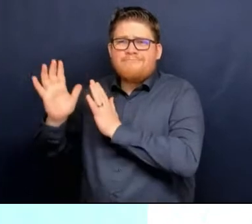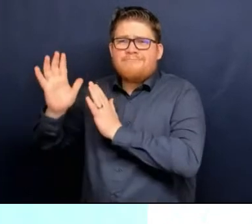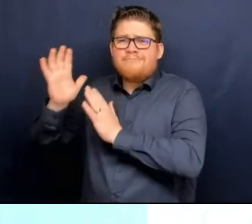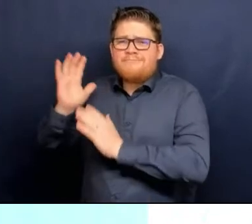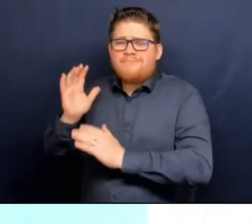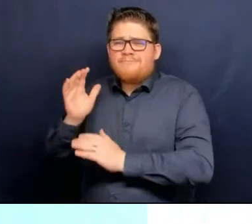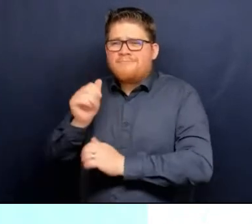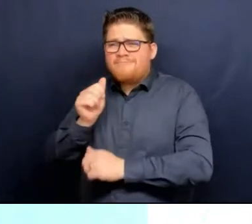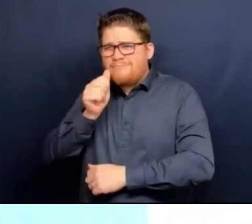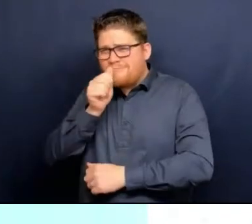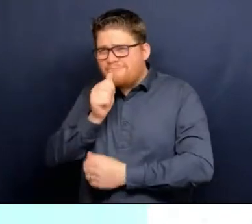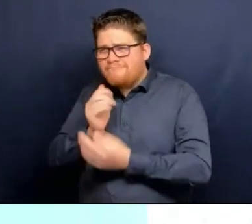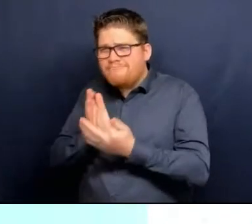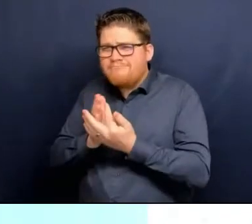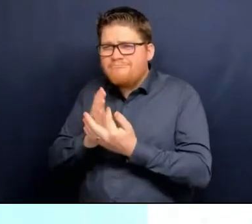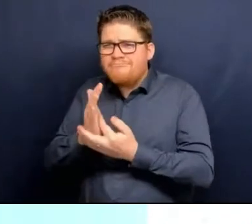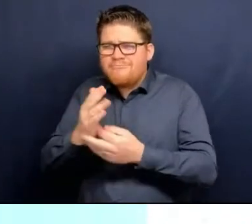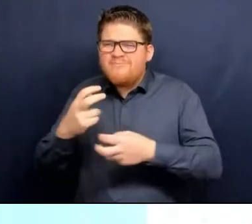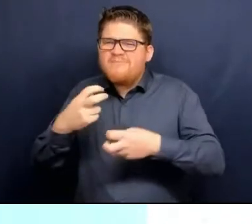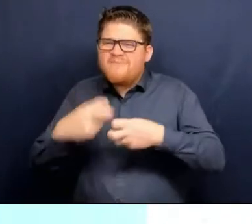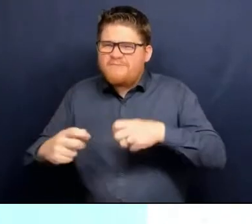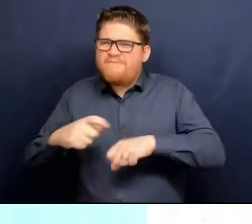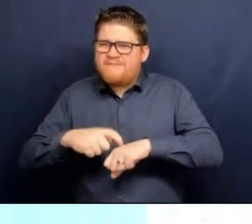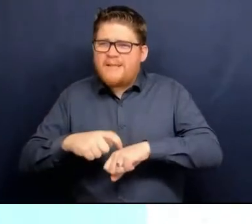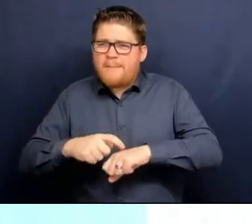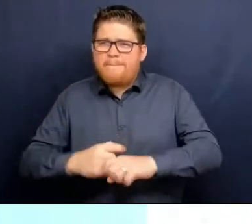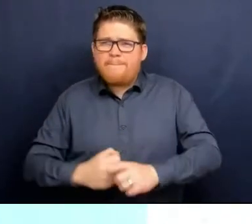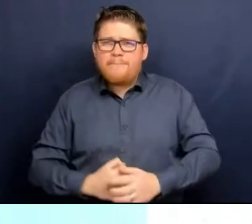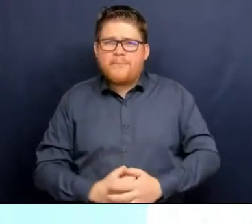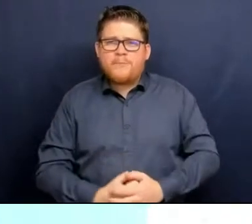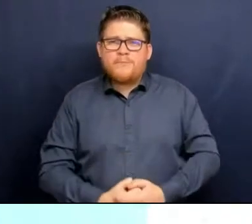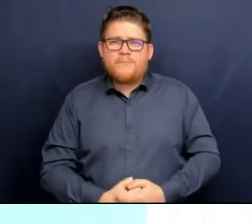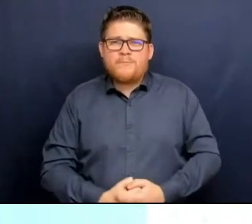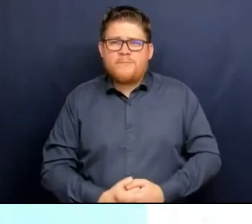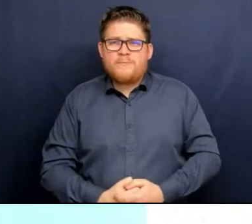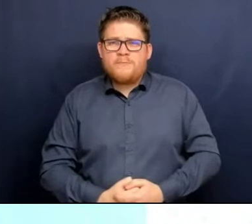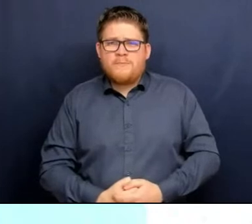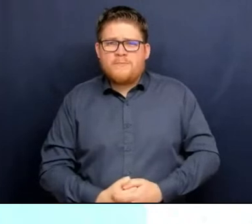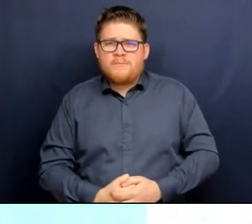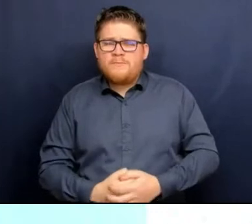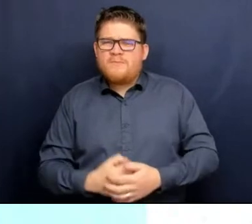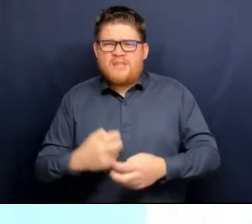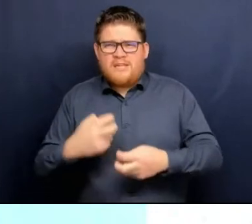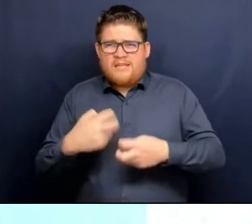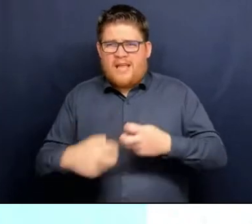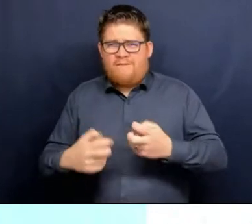us. It's always there. It always shadows us.